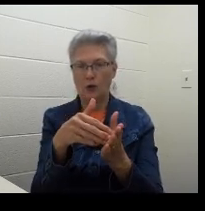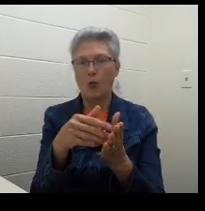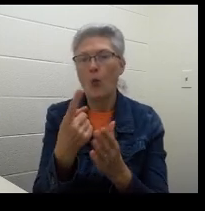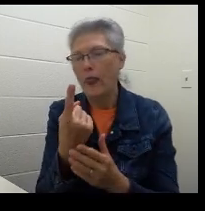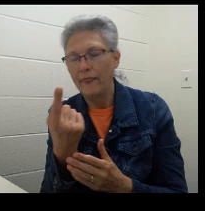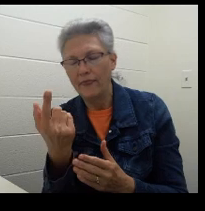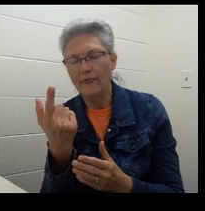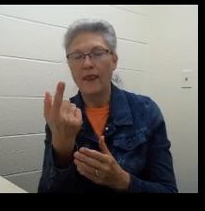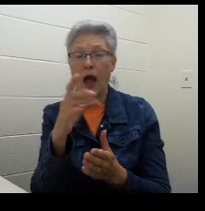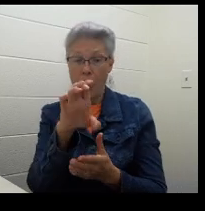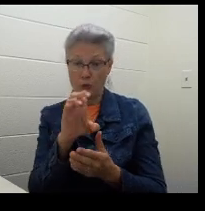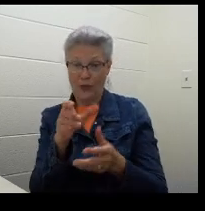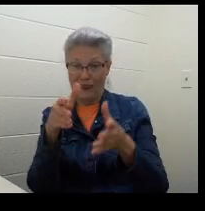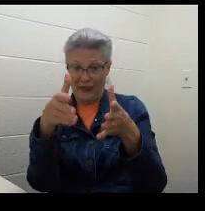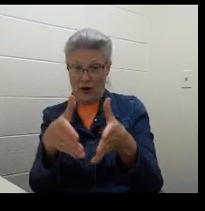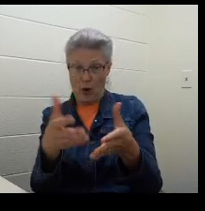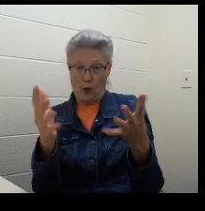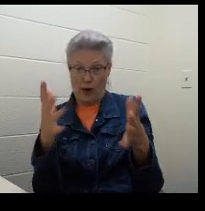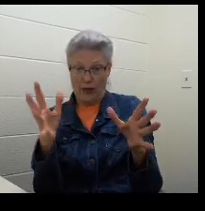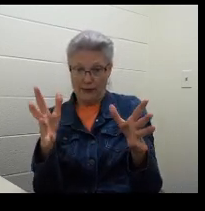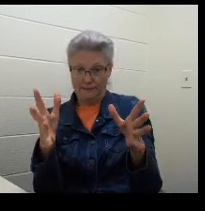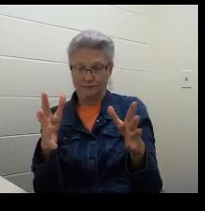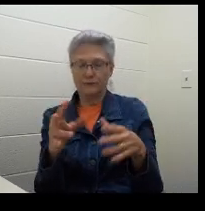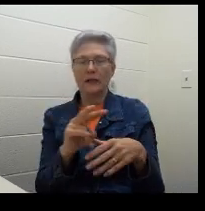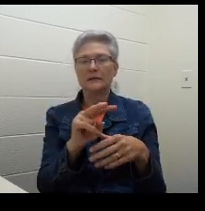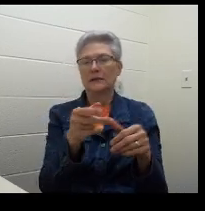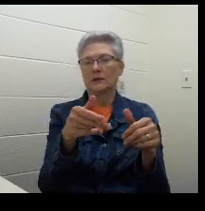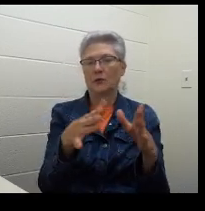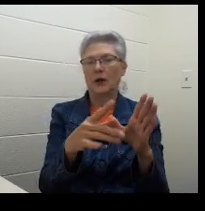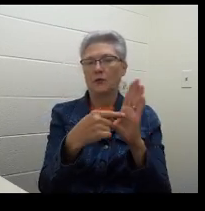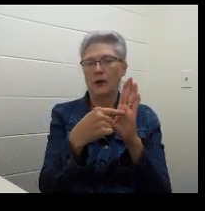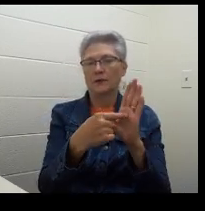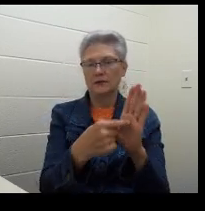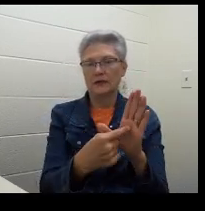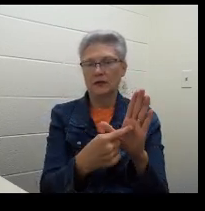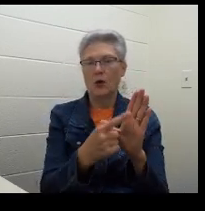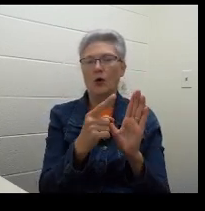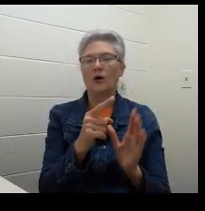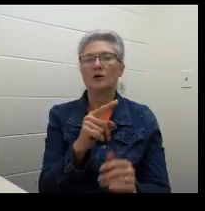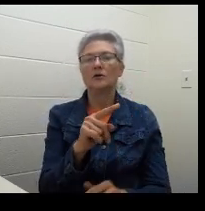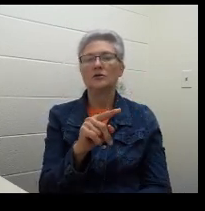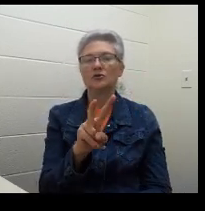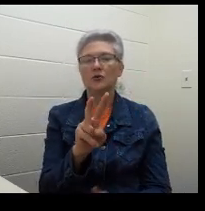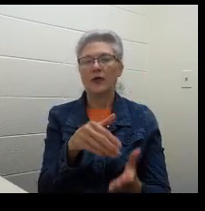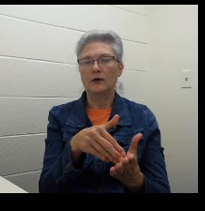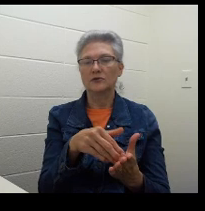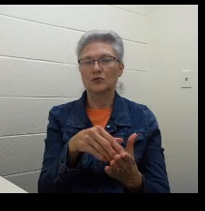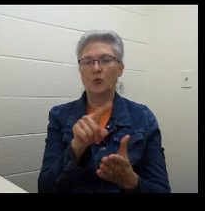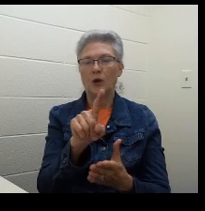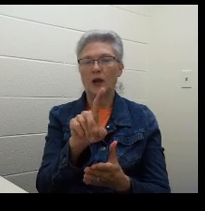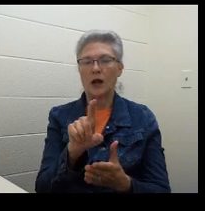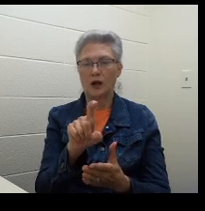place. So this is a second way to represent